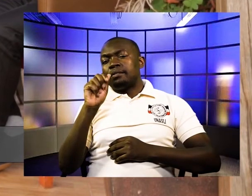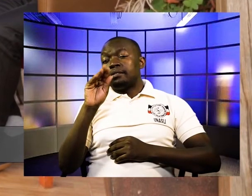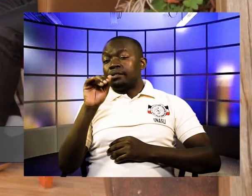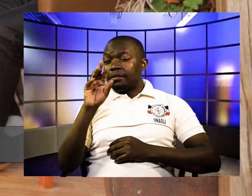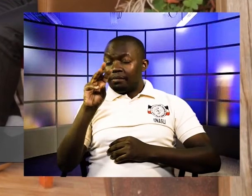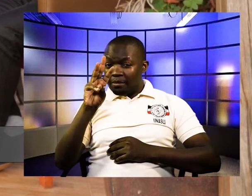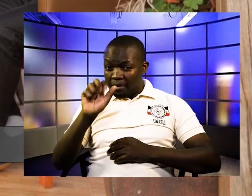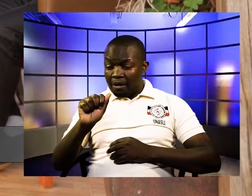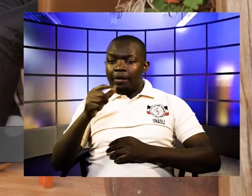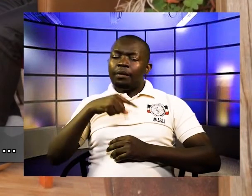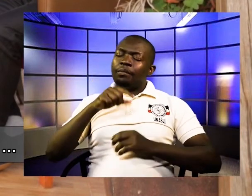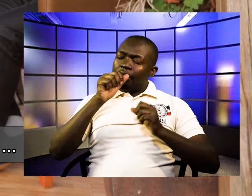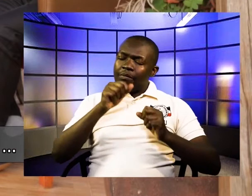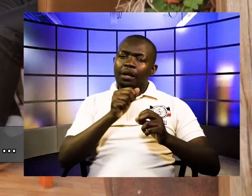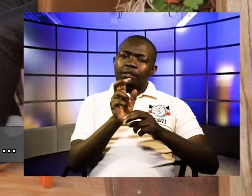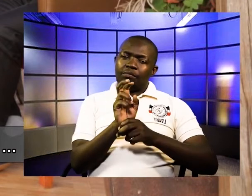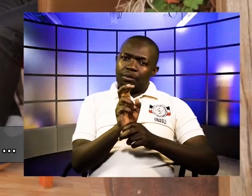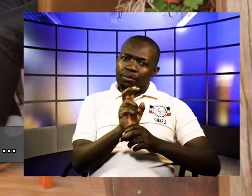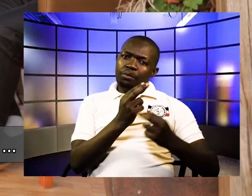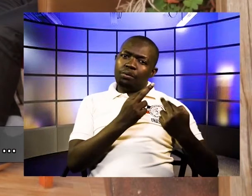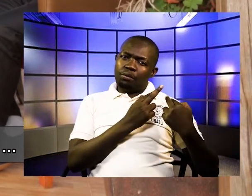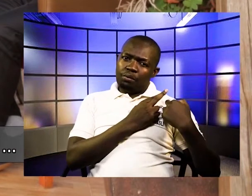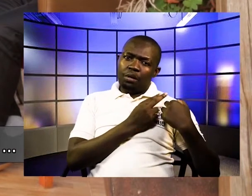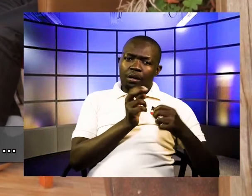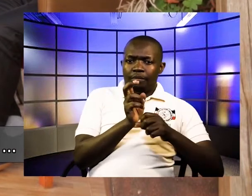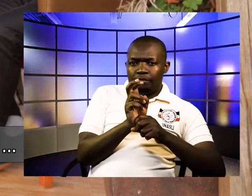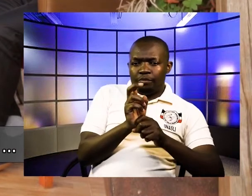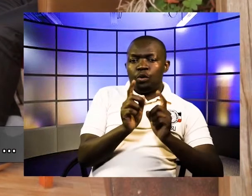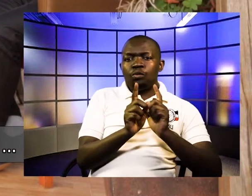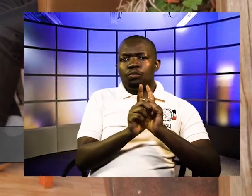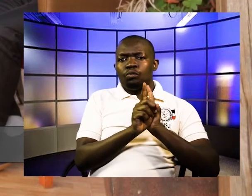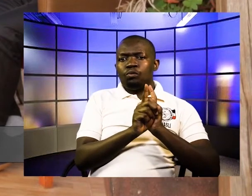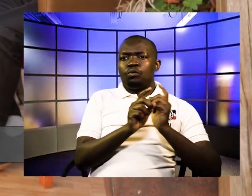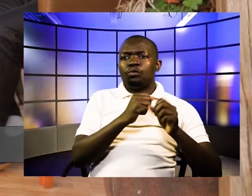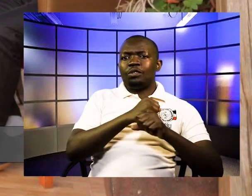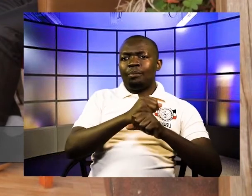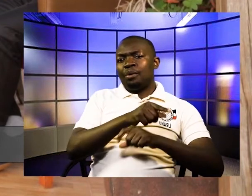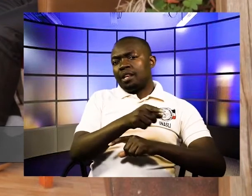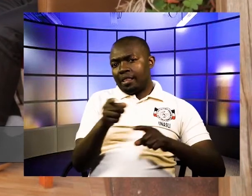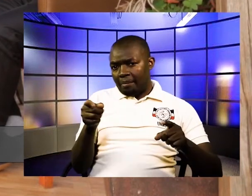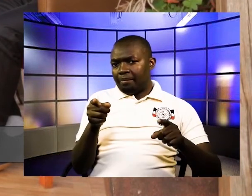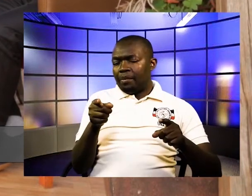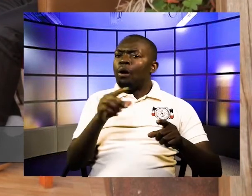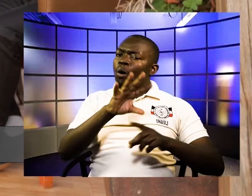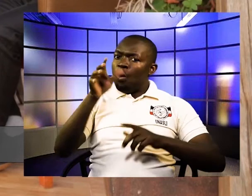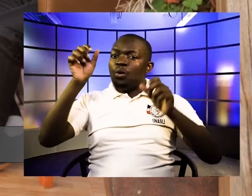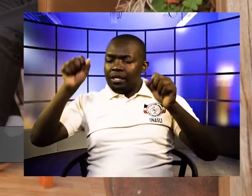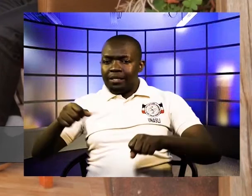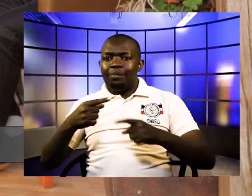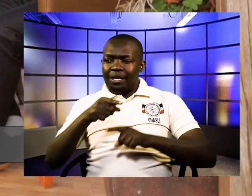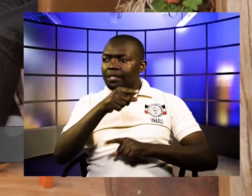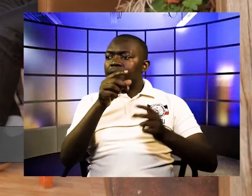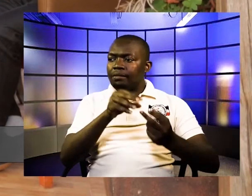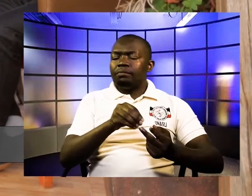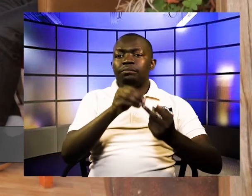nno basaana okukuumibwa. Bwe waawo buli muntu alina okukuumibwa naye ate tukirabye nti nno basaana okubeera nga bakuumibwa ekyensusso. Kyovola abantu twagala